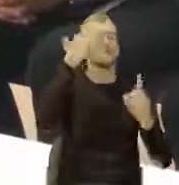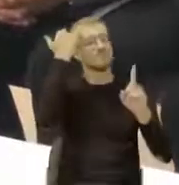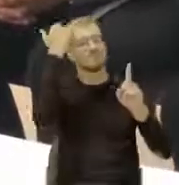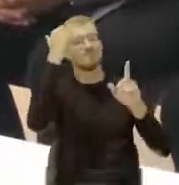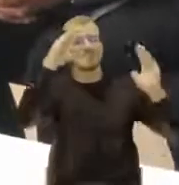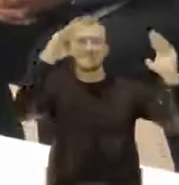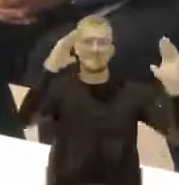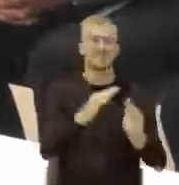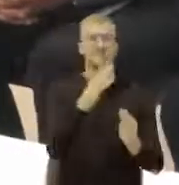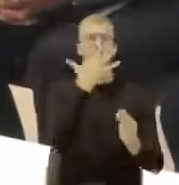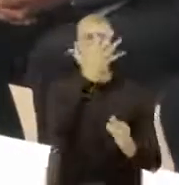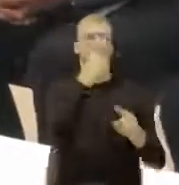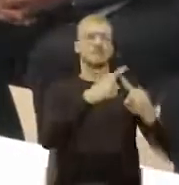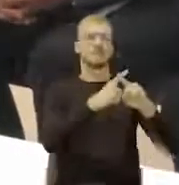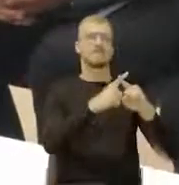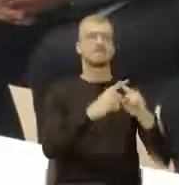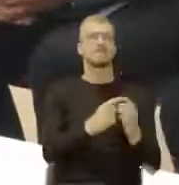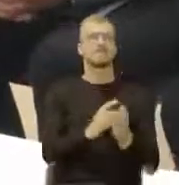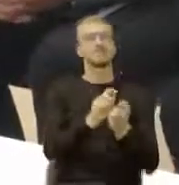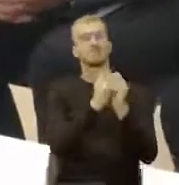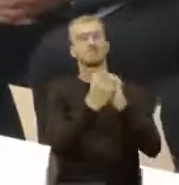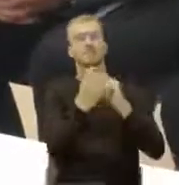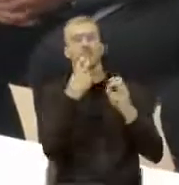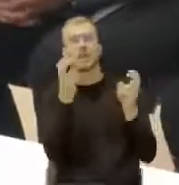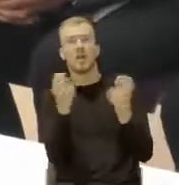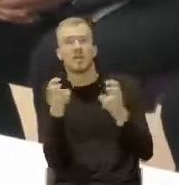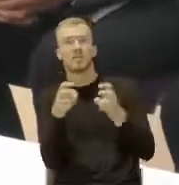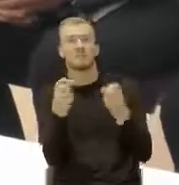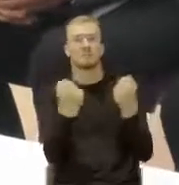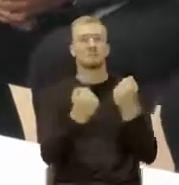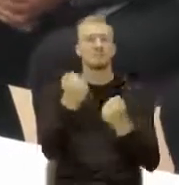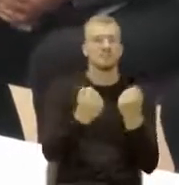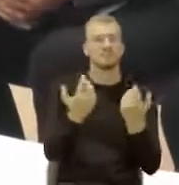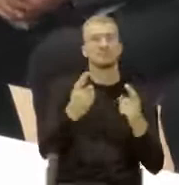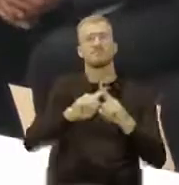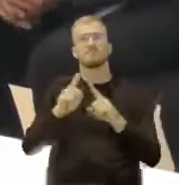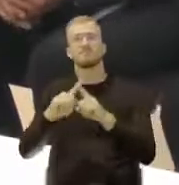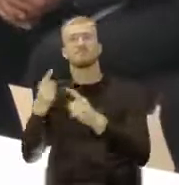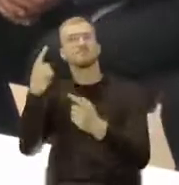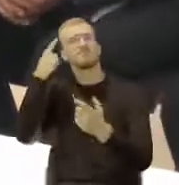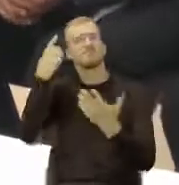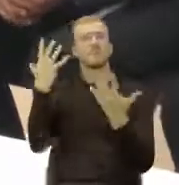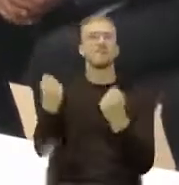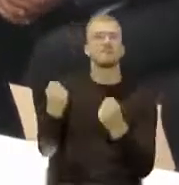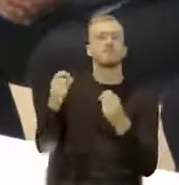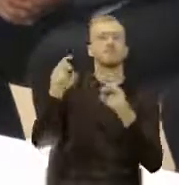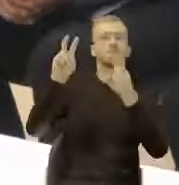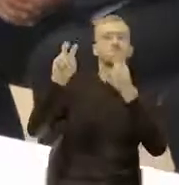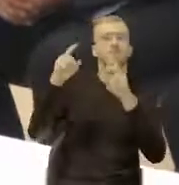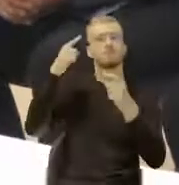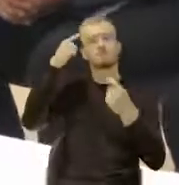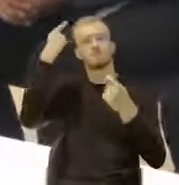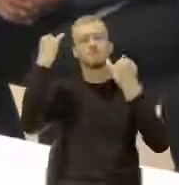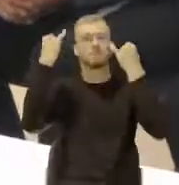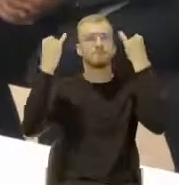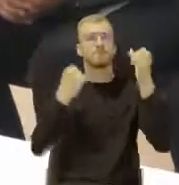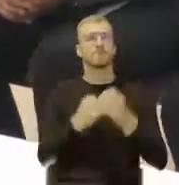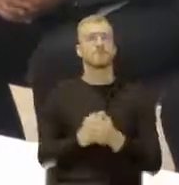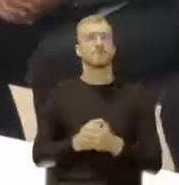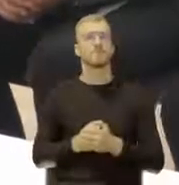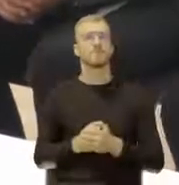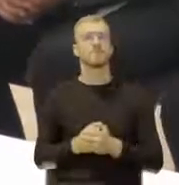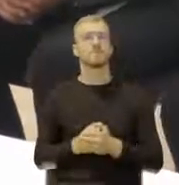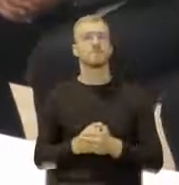despite all these important challenges and all this evidence, only 35% of the countries, they have included